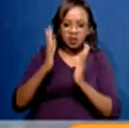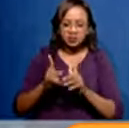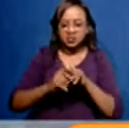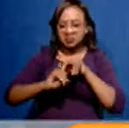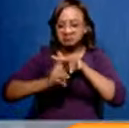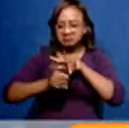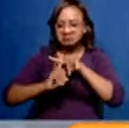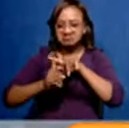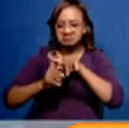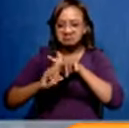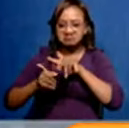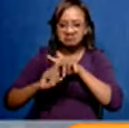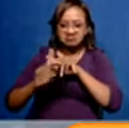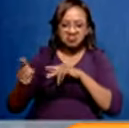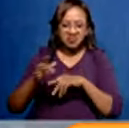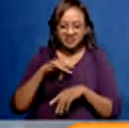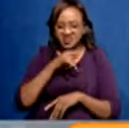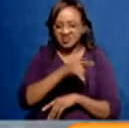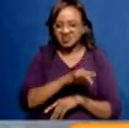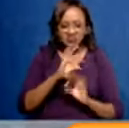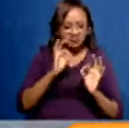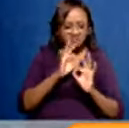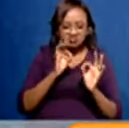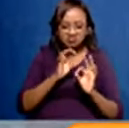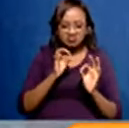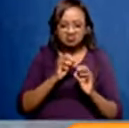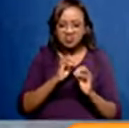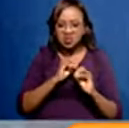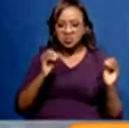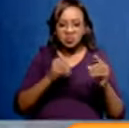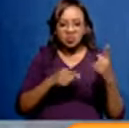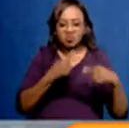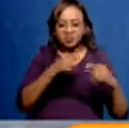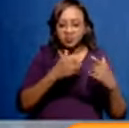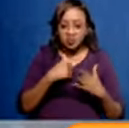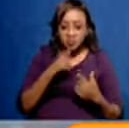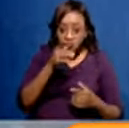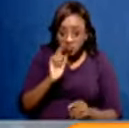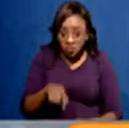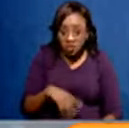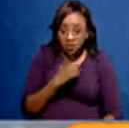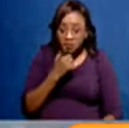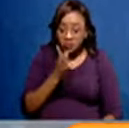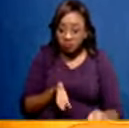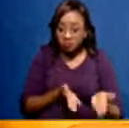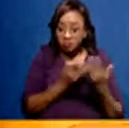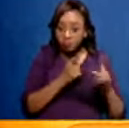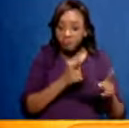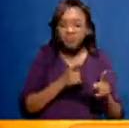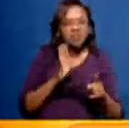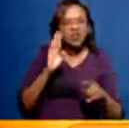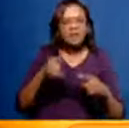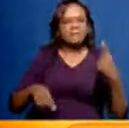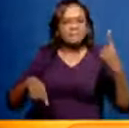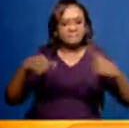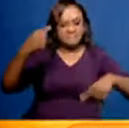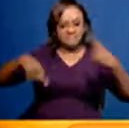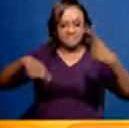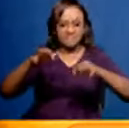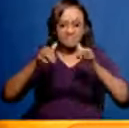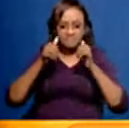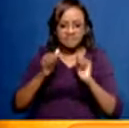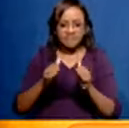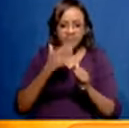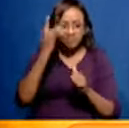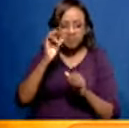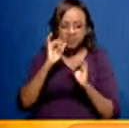not as competitive. They feel it's not as competitive. Are you going to make it competitive for them? Well, first of all, competition is good. Why? It keeps us